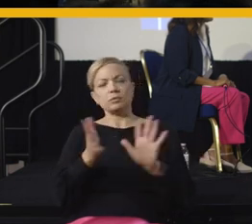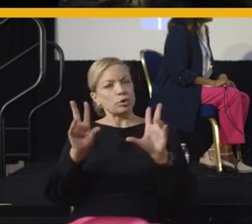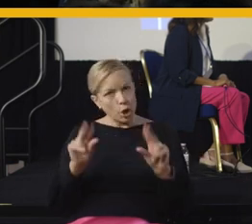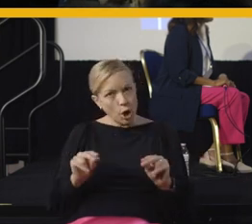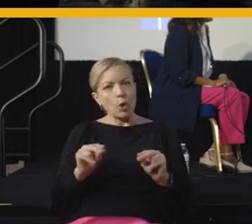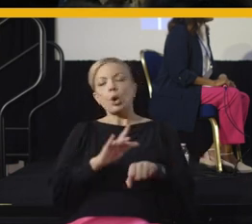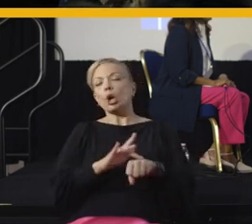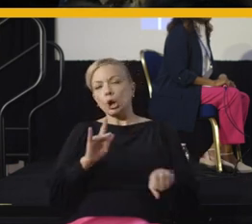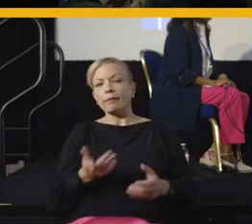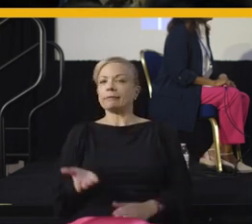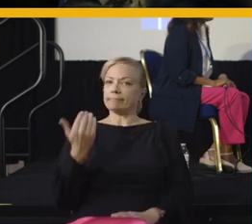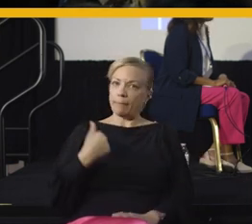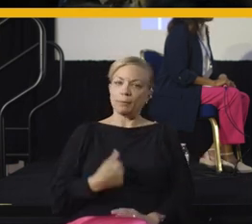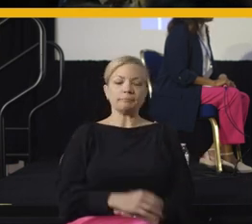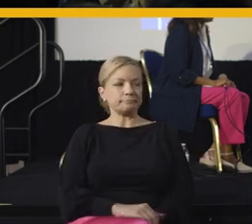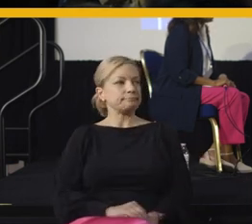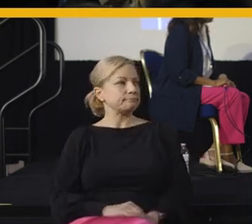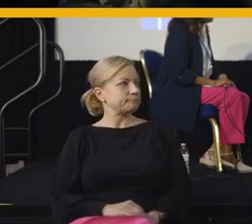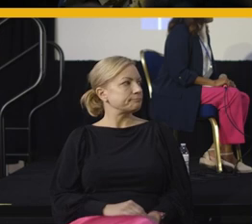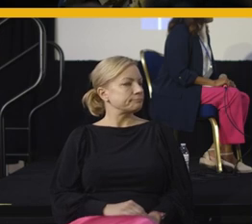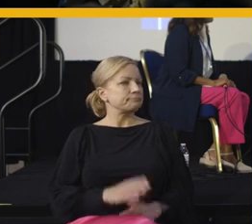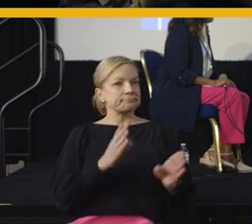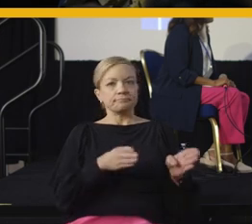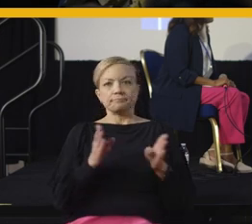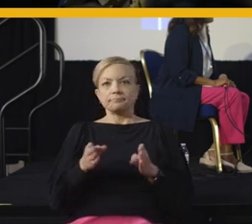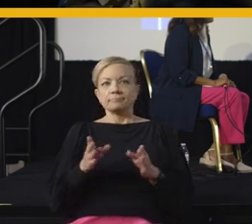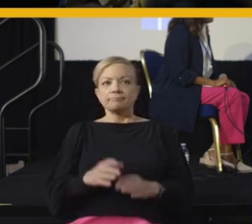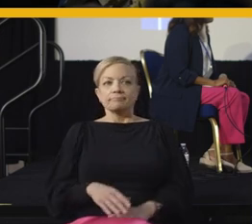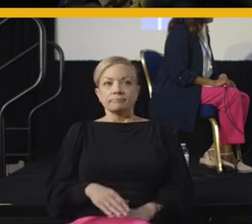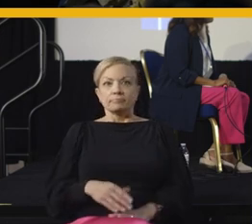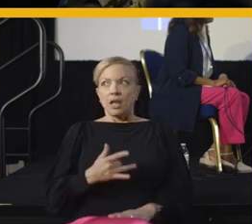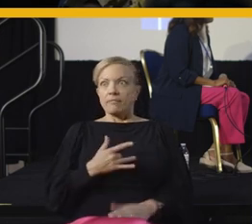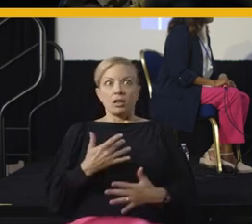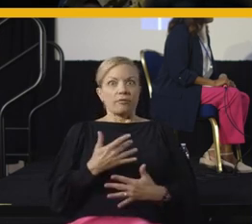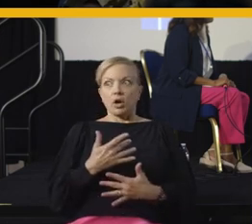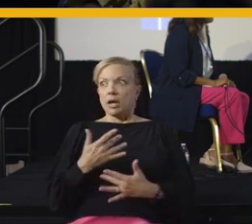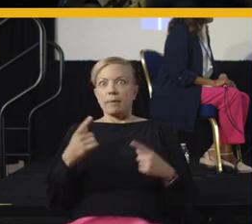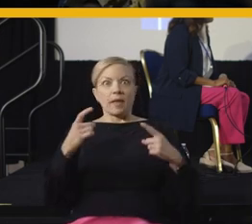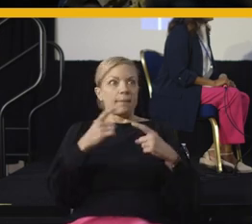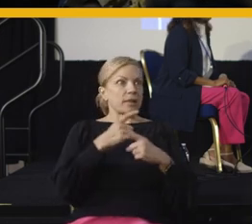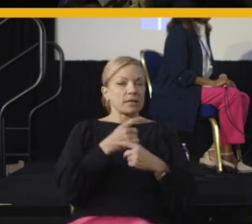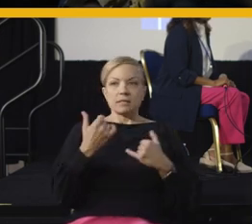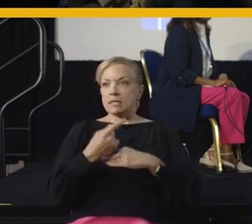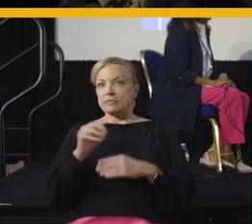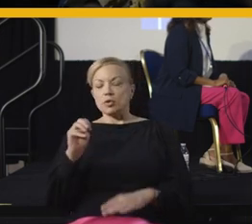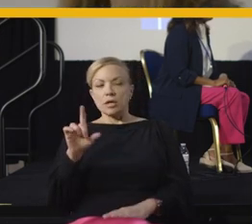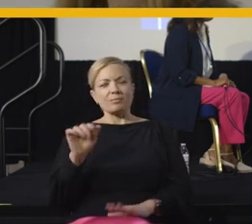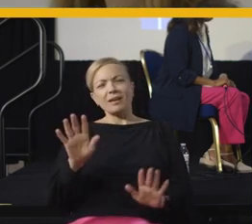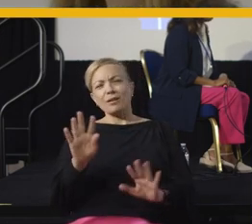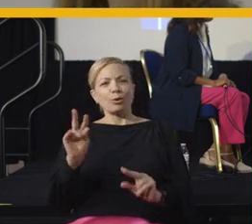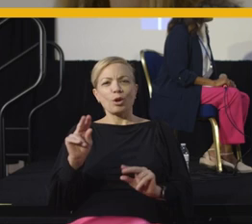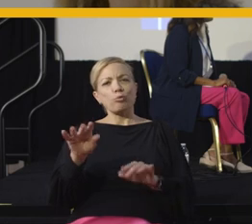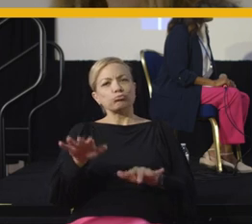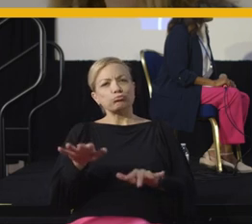to us early. Yeah, I would say don't be intimidated by the complexity of today's media environment.